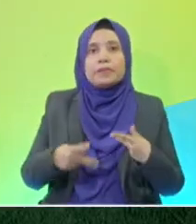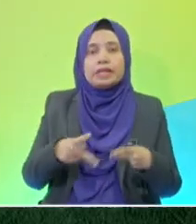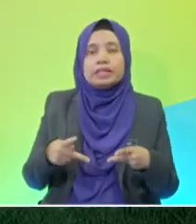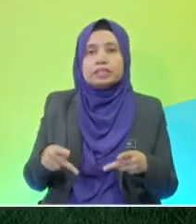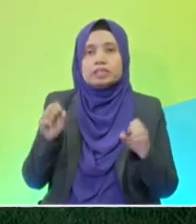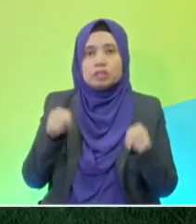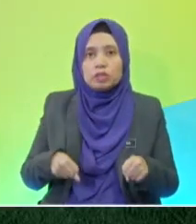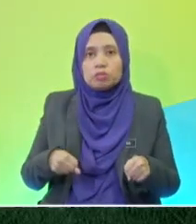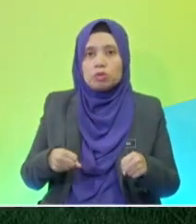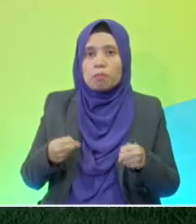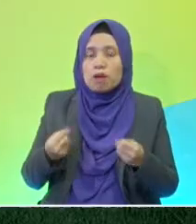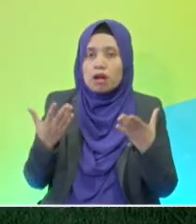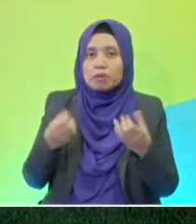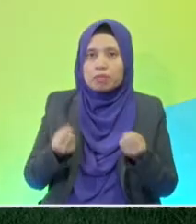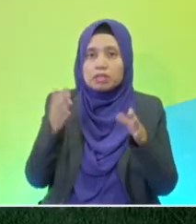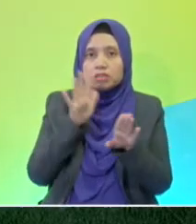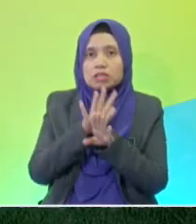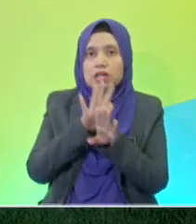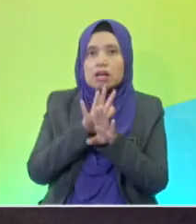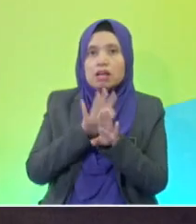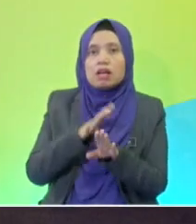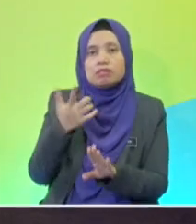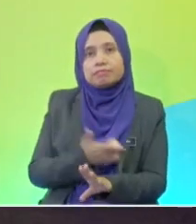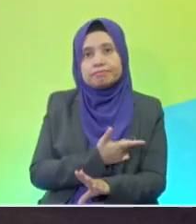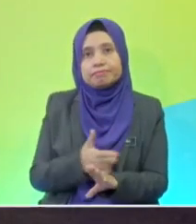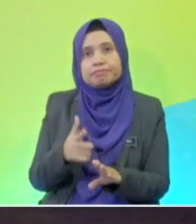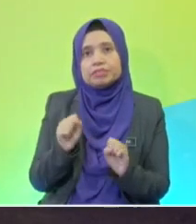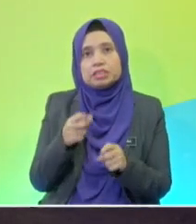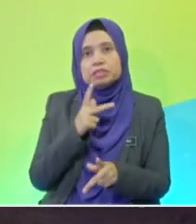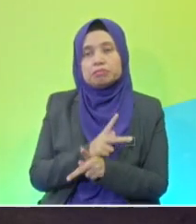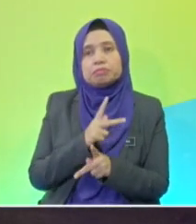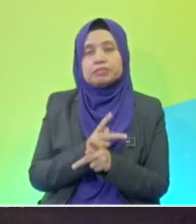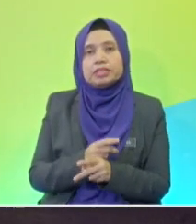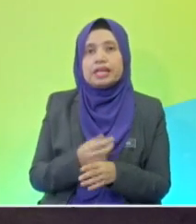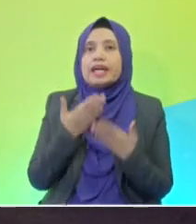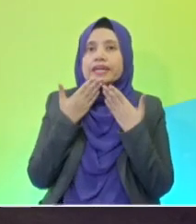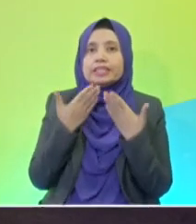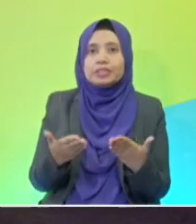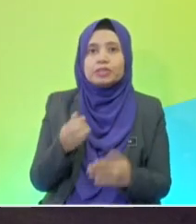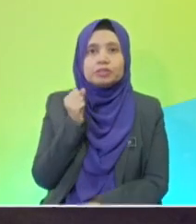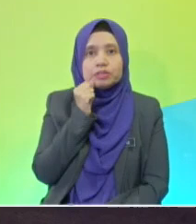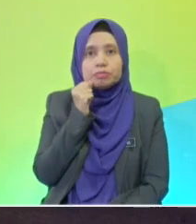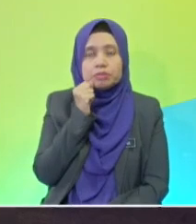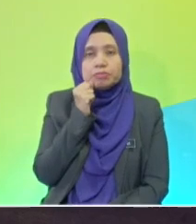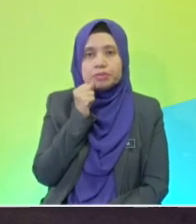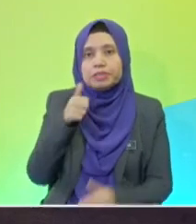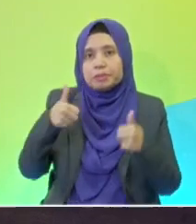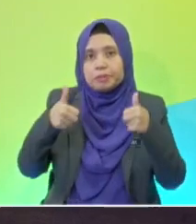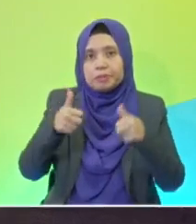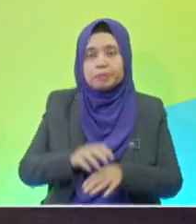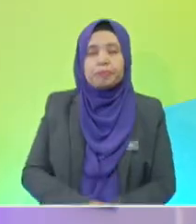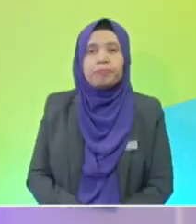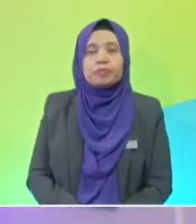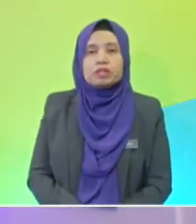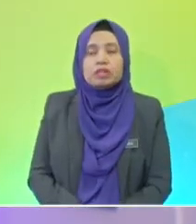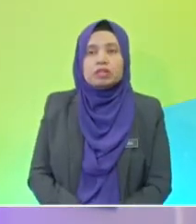lot of songs. Alright. Okay. So now, thank you so much, Shamimi, with your answer. Okay, you are great. We have two